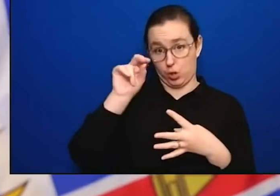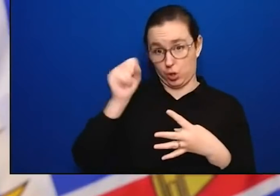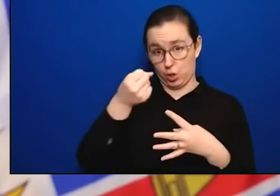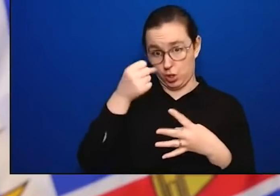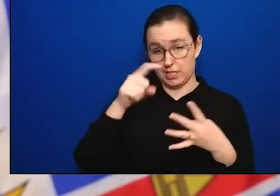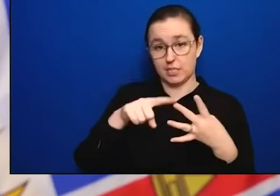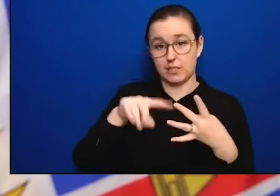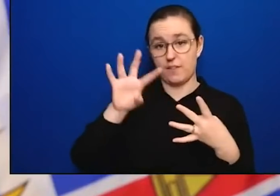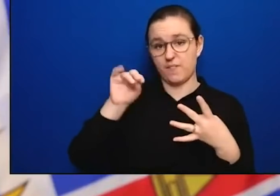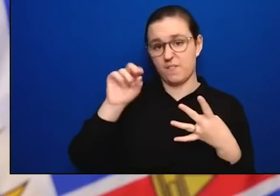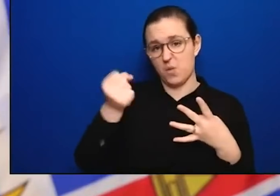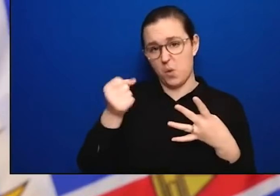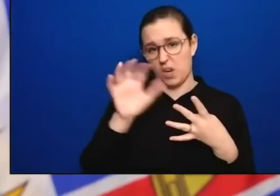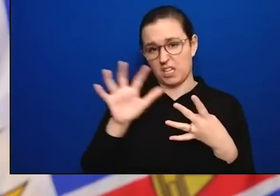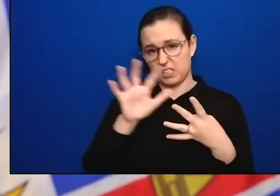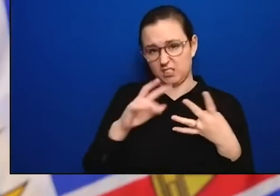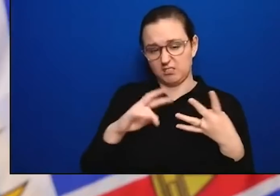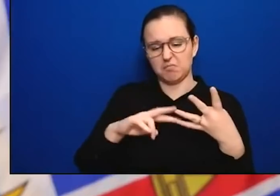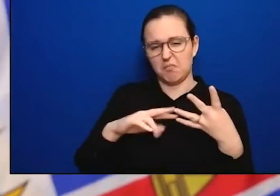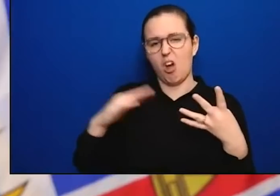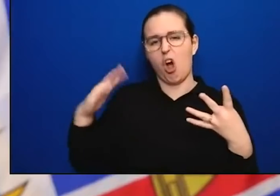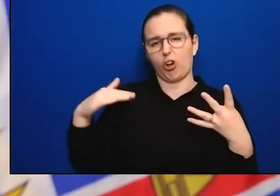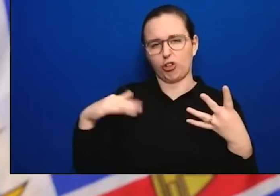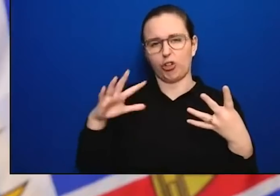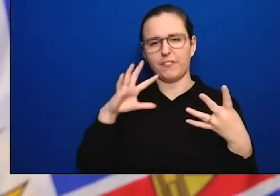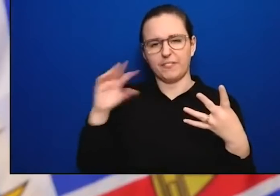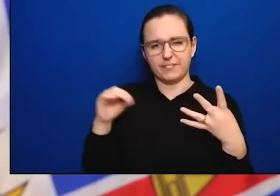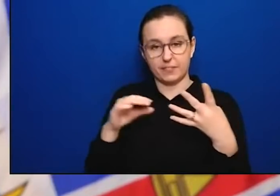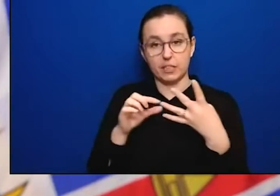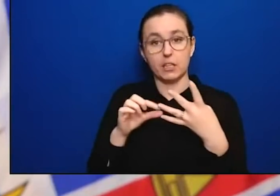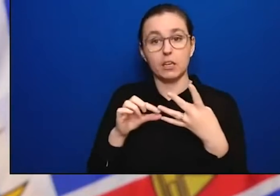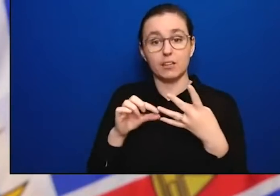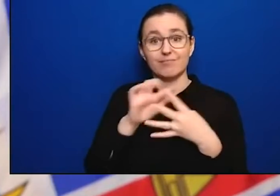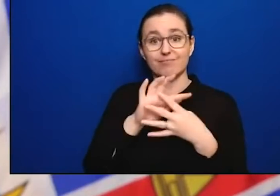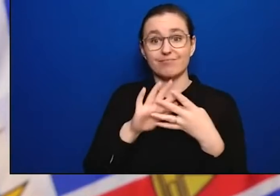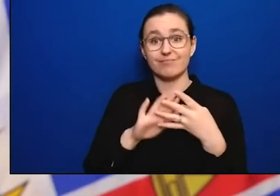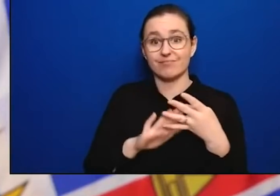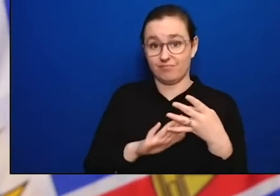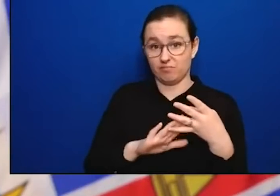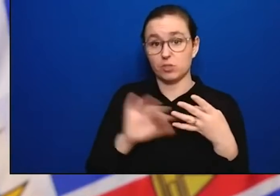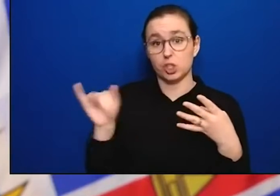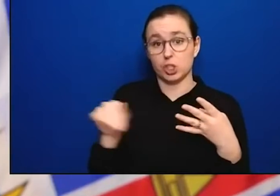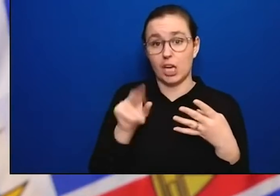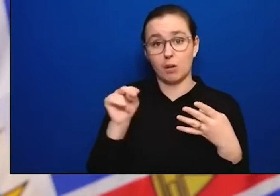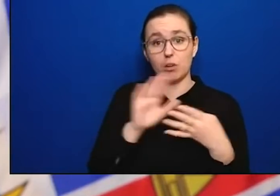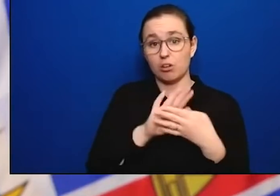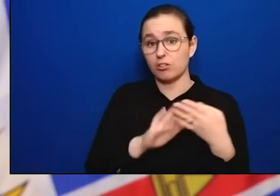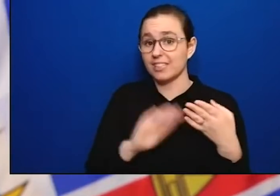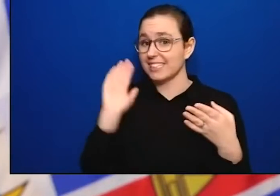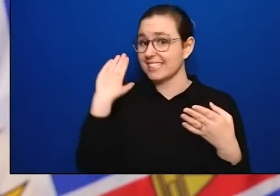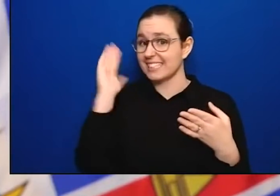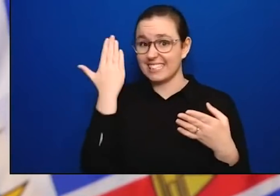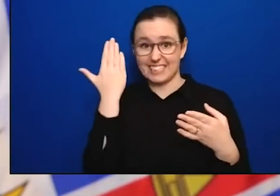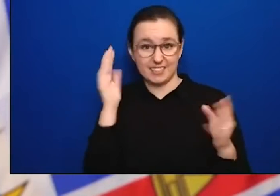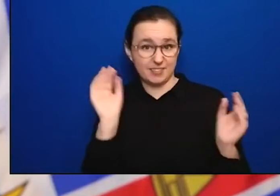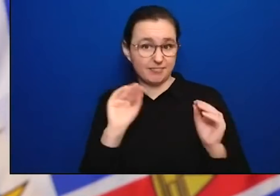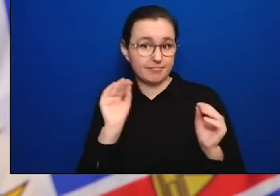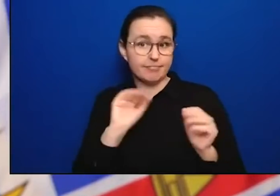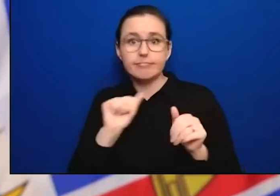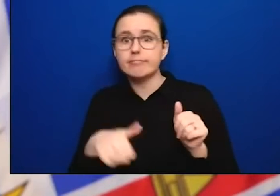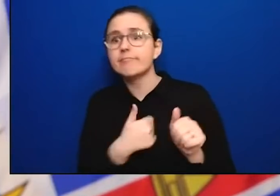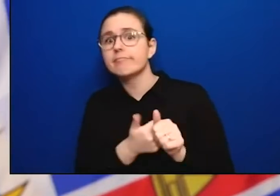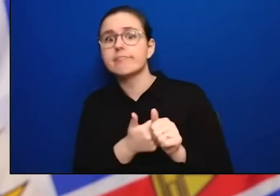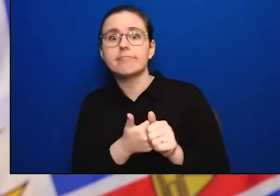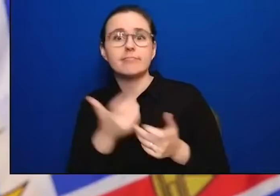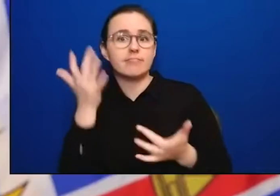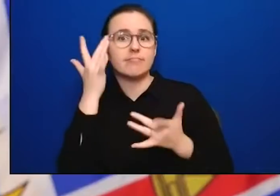are in their 50s or under, including a person in their 30s and a person in their 40s who died in the month of January, who